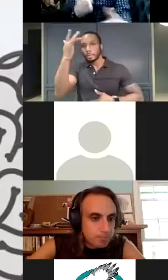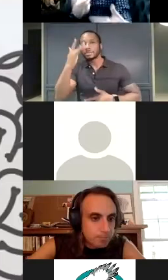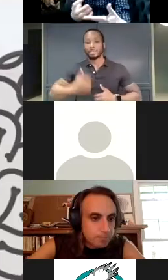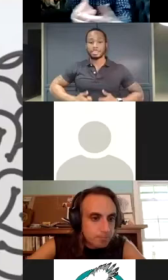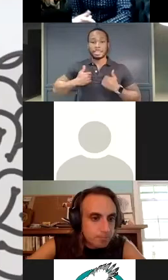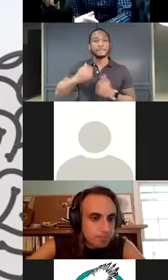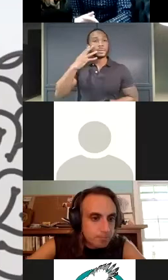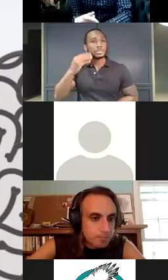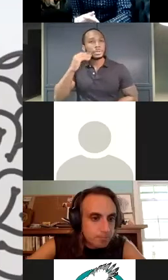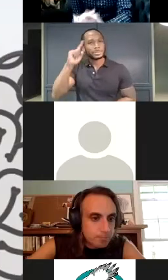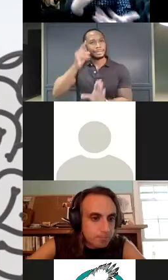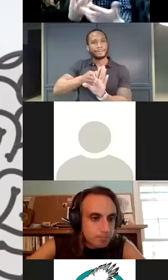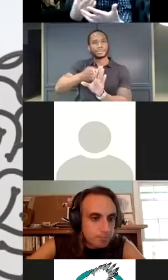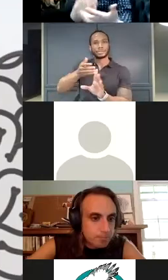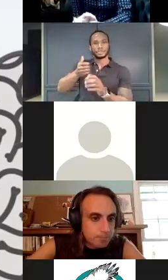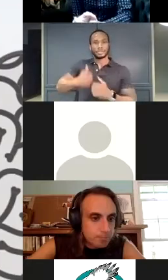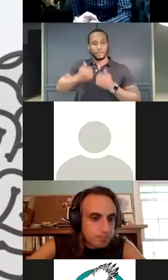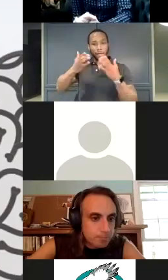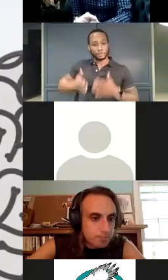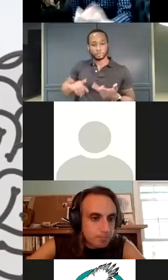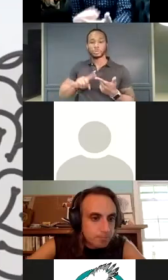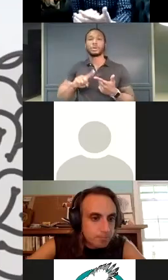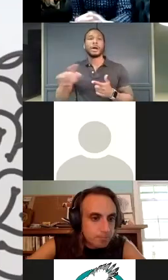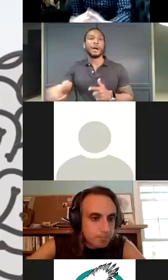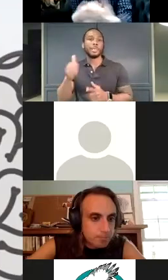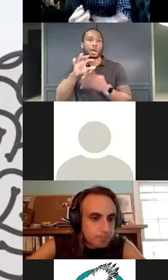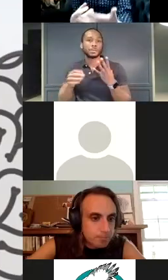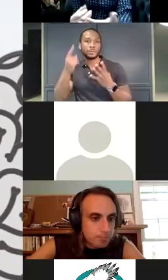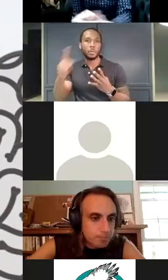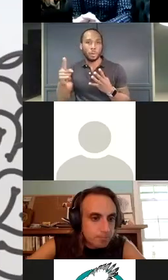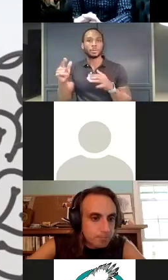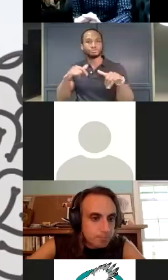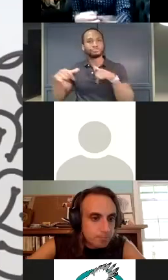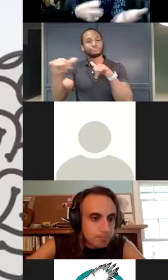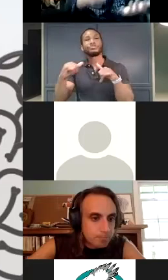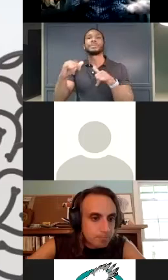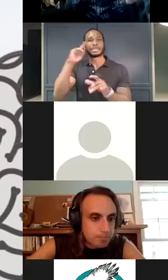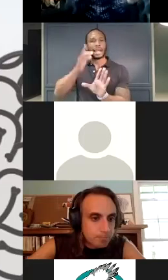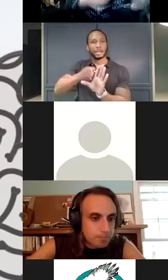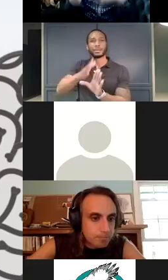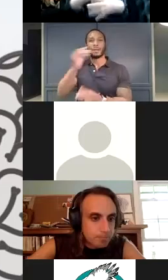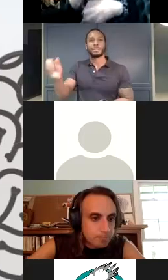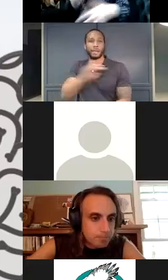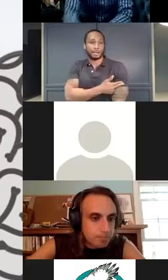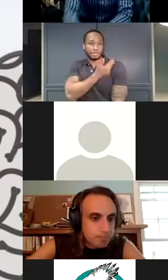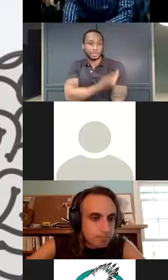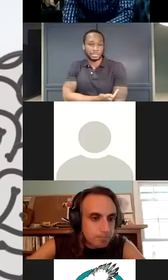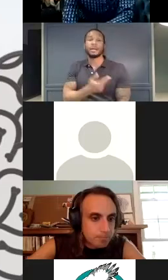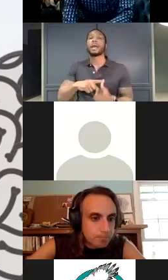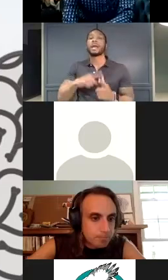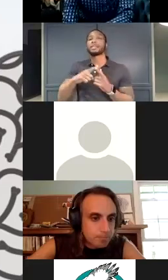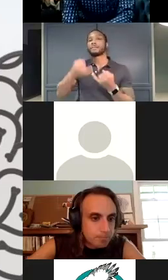psychiatric survivors, alternatives to conventional psychiatry and hospitalization, and then finally we'll discuss crisis